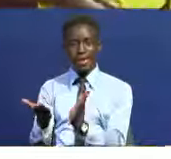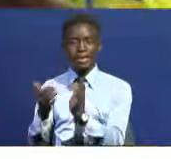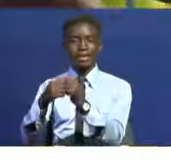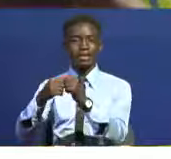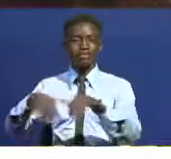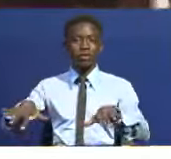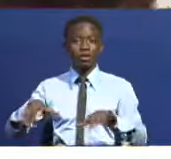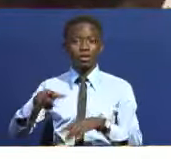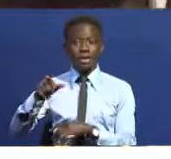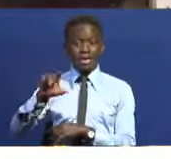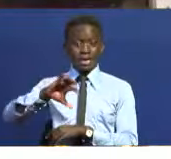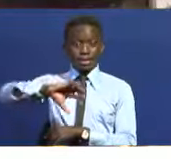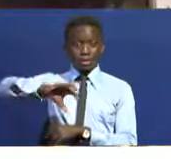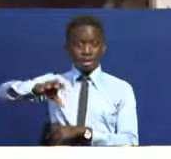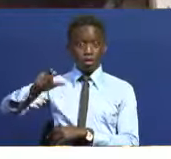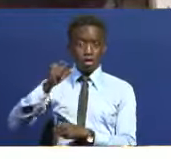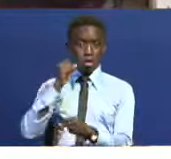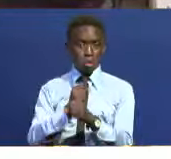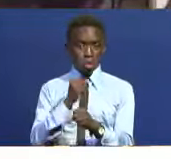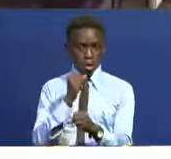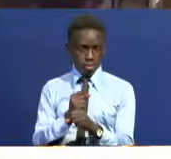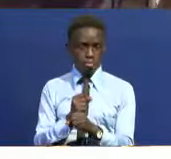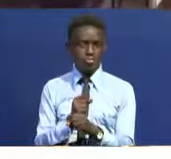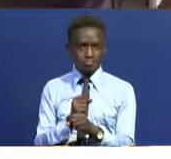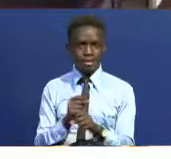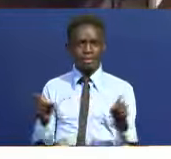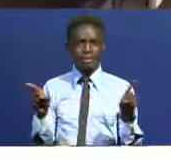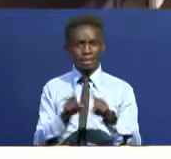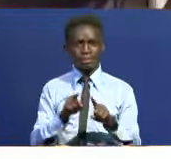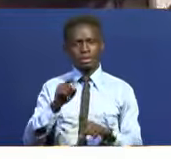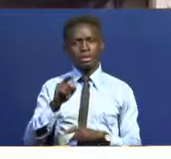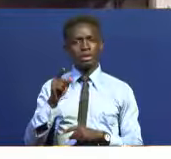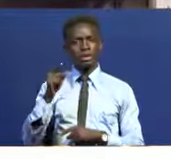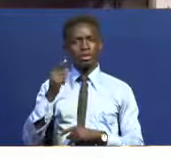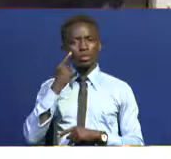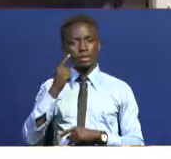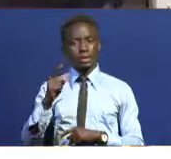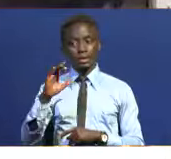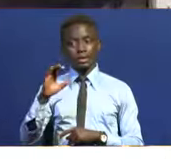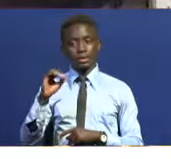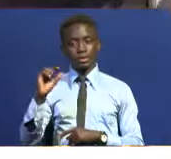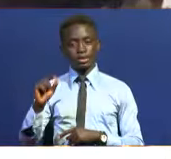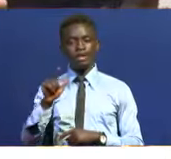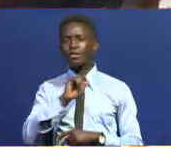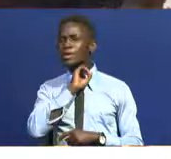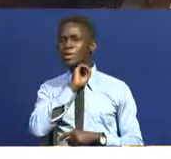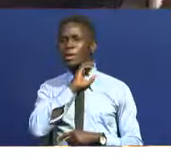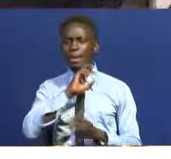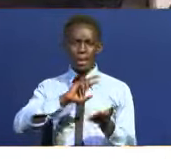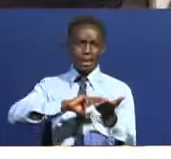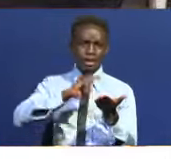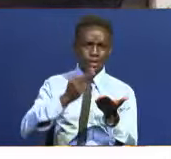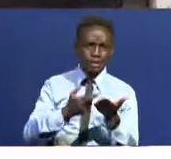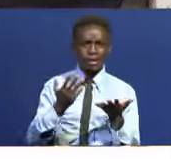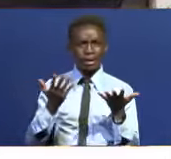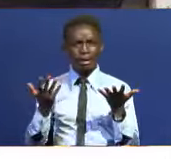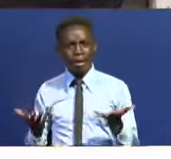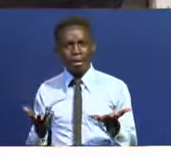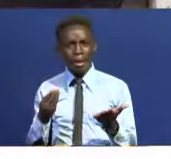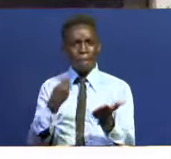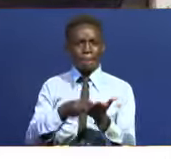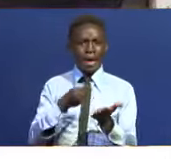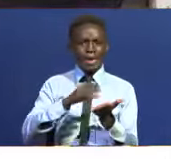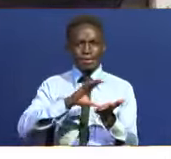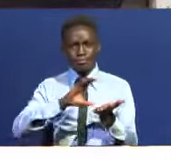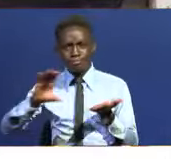been working. Aside from that, we've heard from the Council of Governors complaining a lot when it comes to resources and in terms of disbursement, talking about